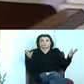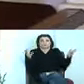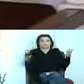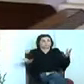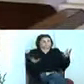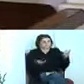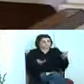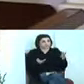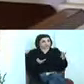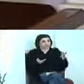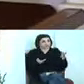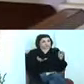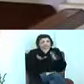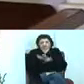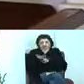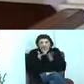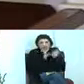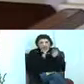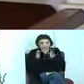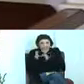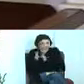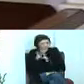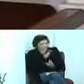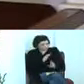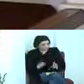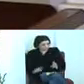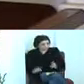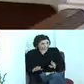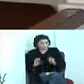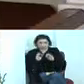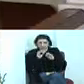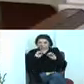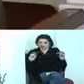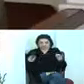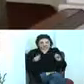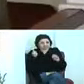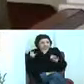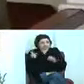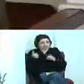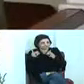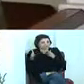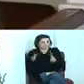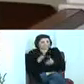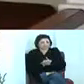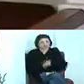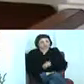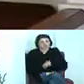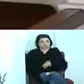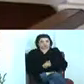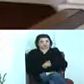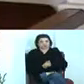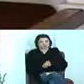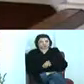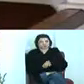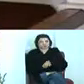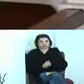invitation comes through Jesus Christ. There's no other way. No other way.